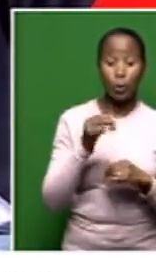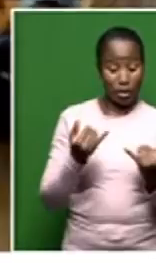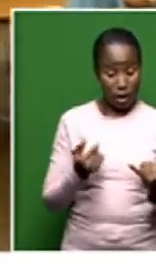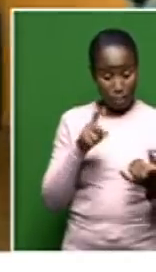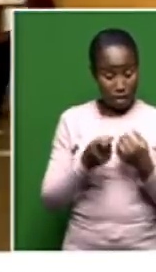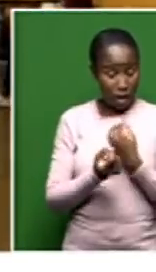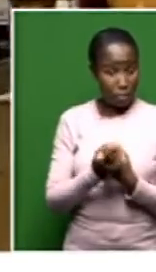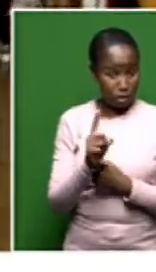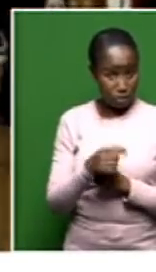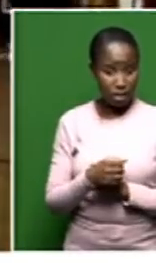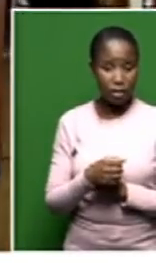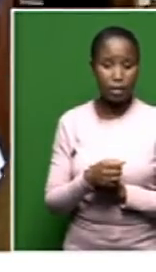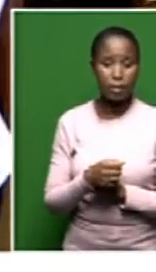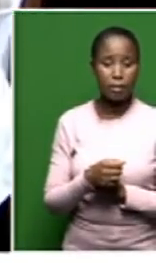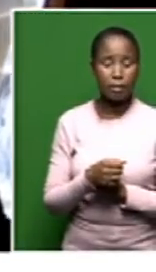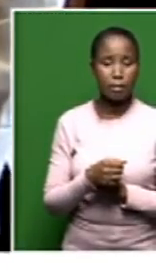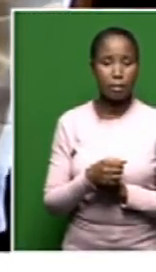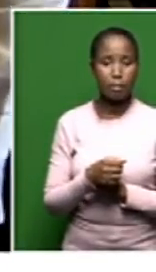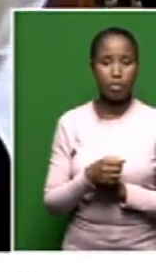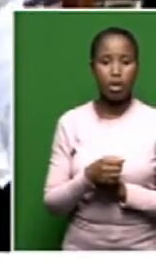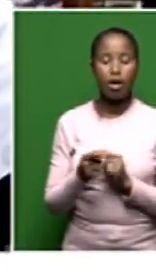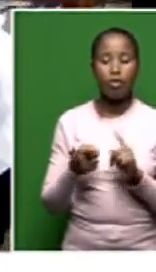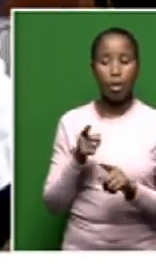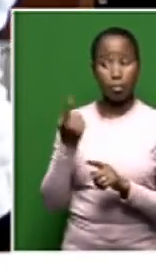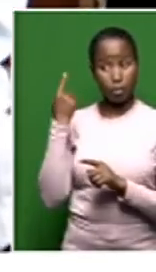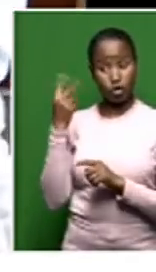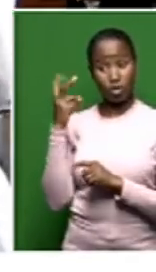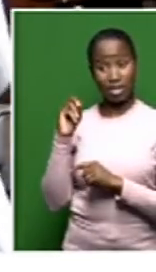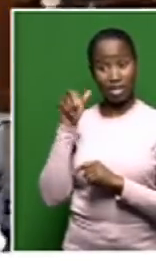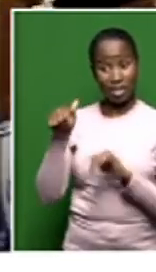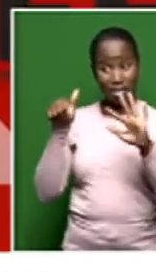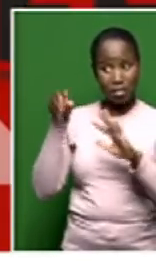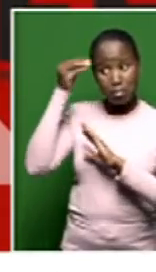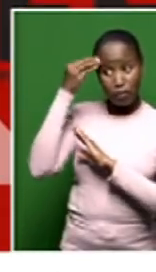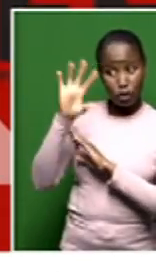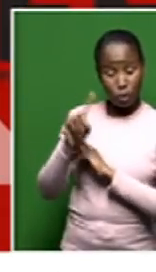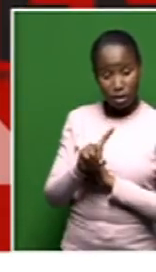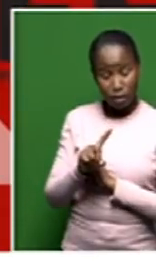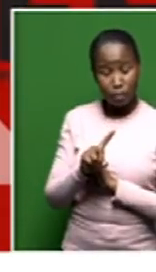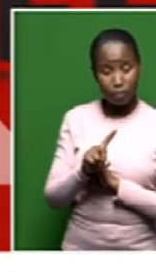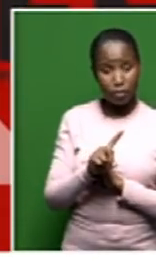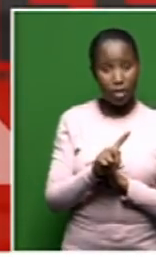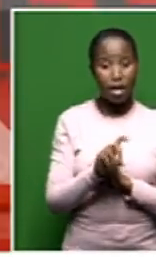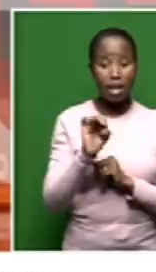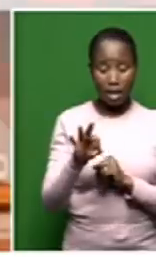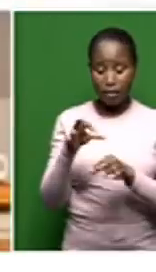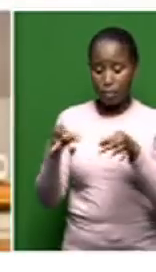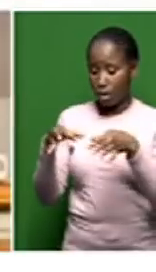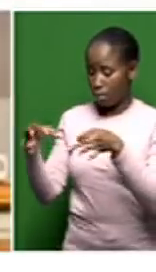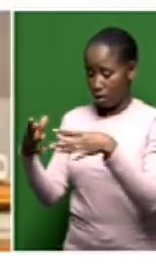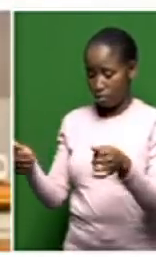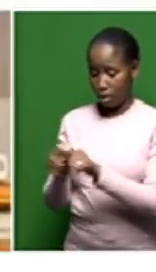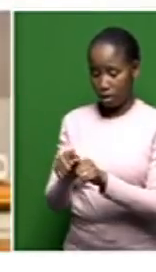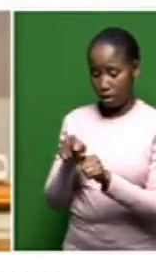happen, as one learned the lesson from 2016, is that coalitions, you know, the partners will have to work on a set